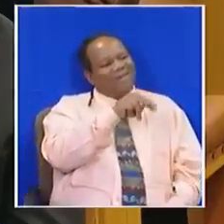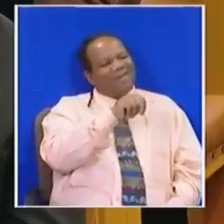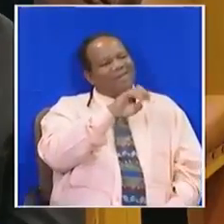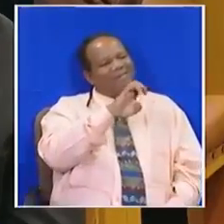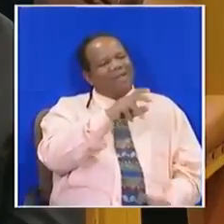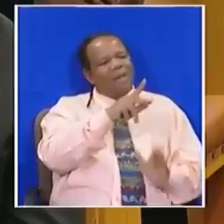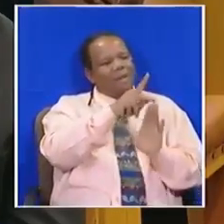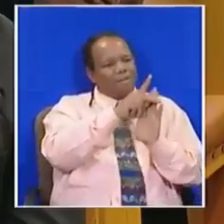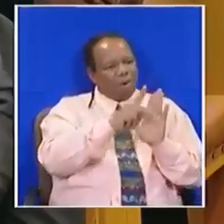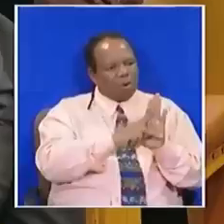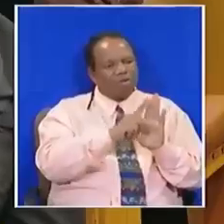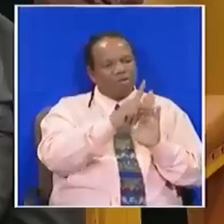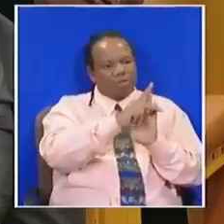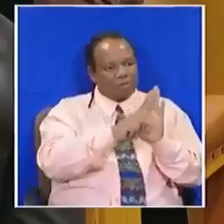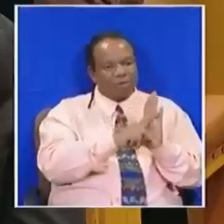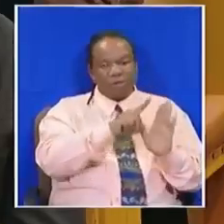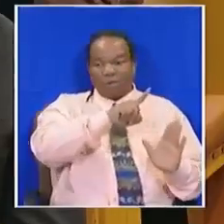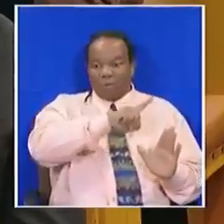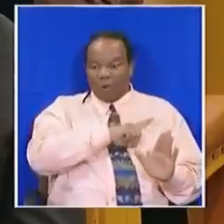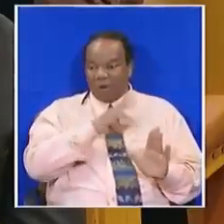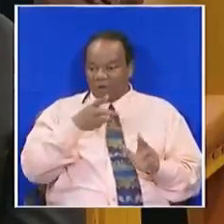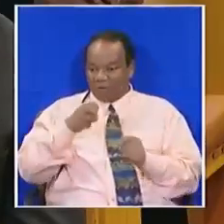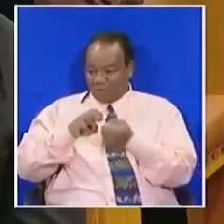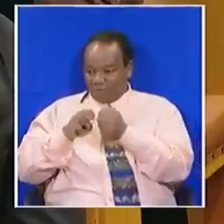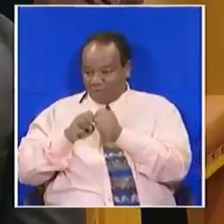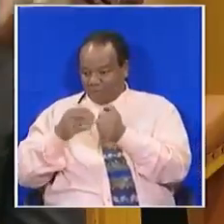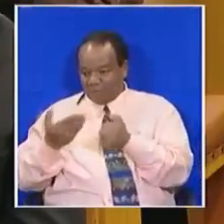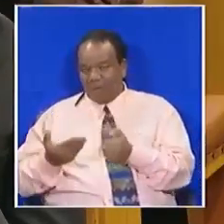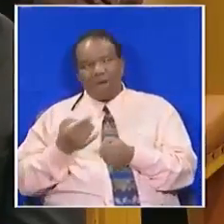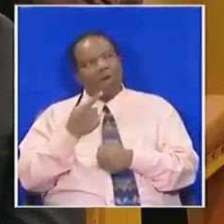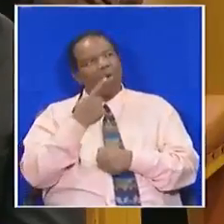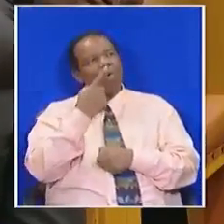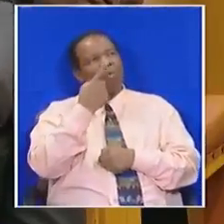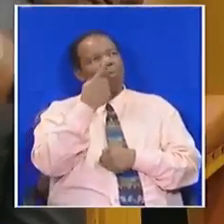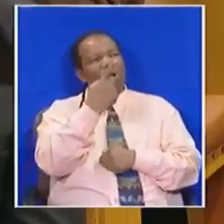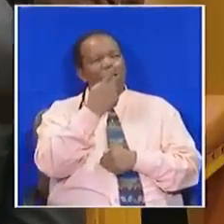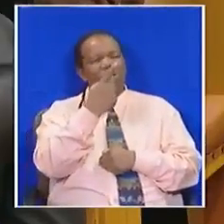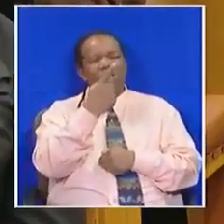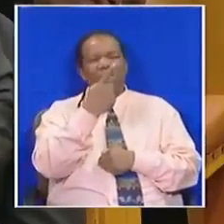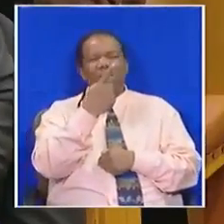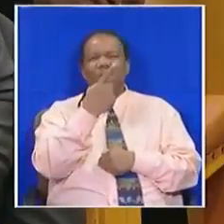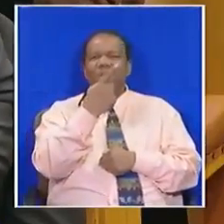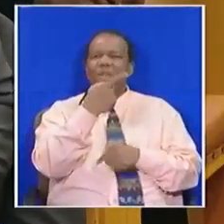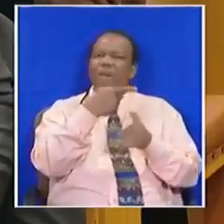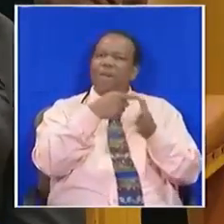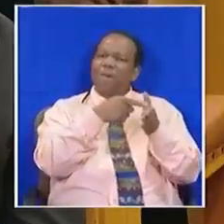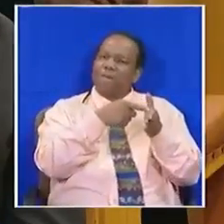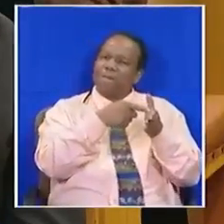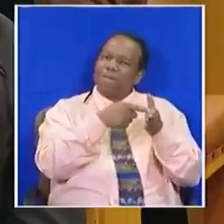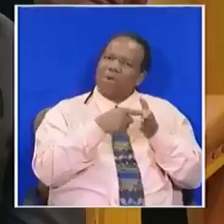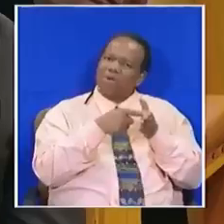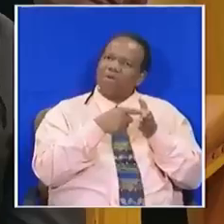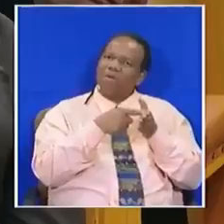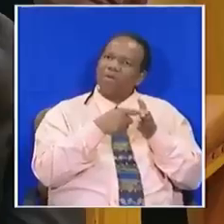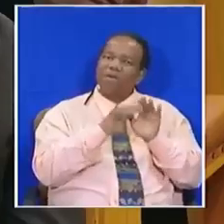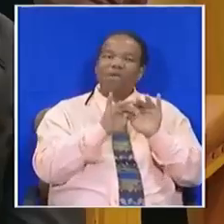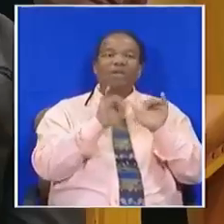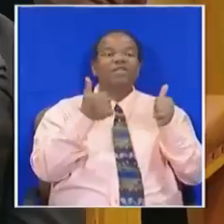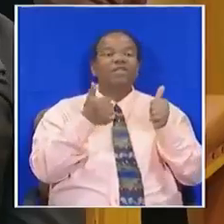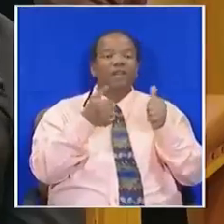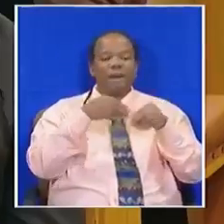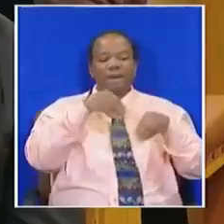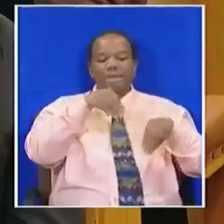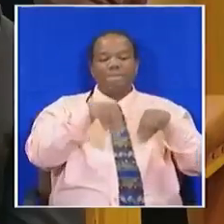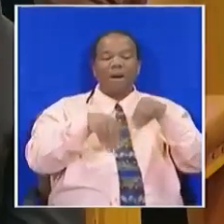have brought us to this point. And one key policy that your cabinet has adopted is the mining policy and the